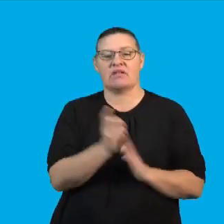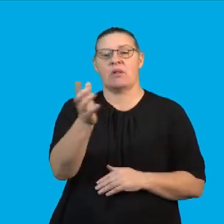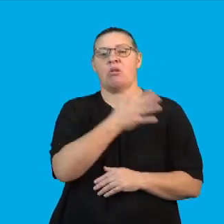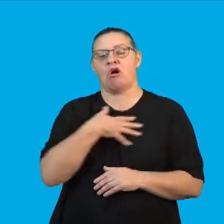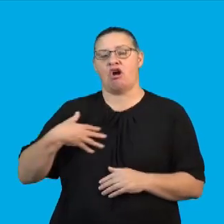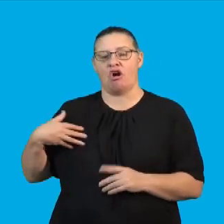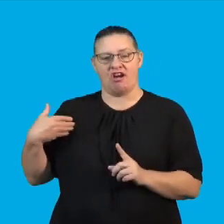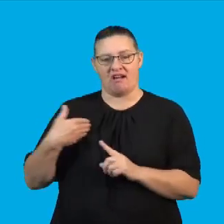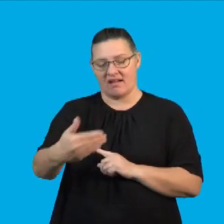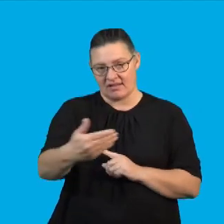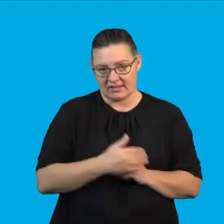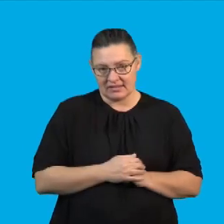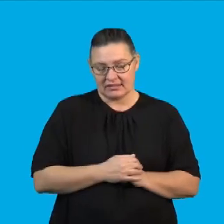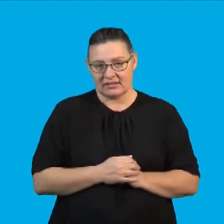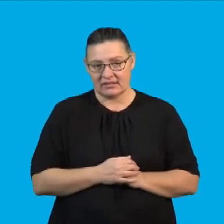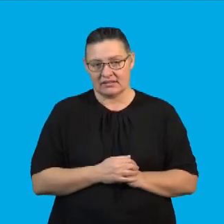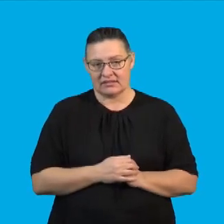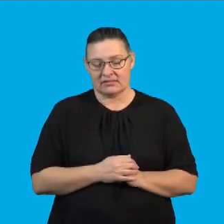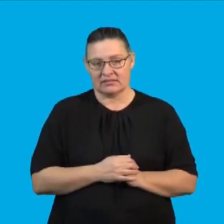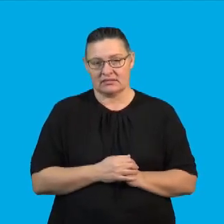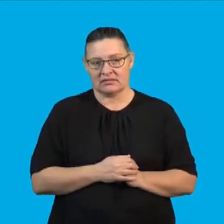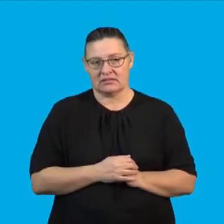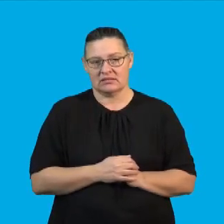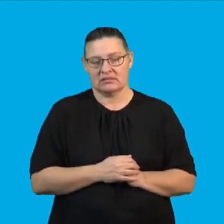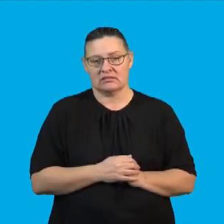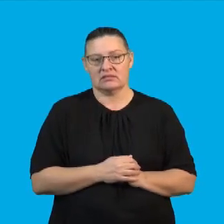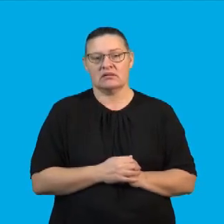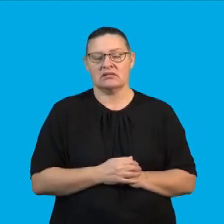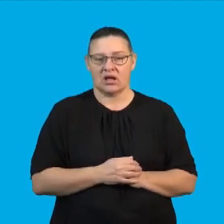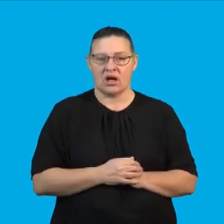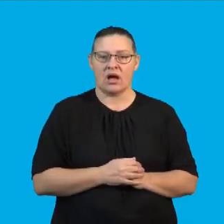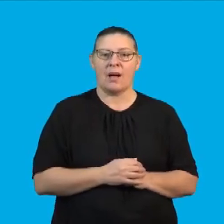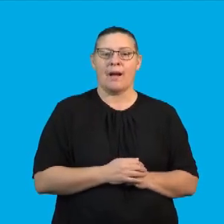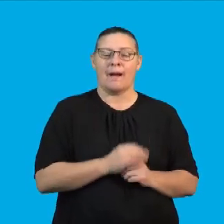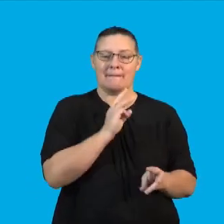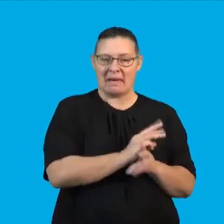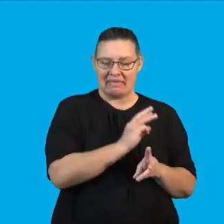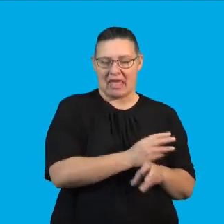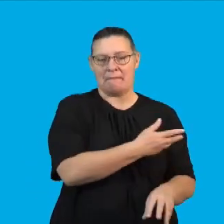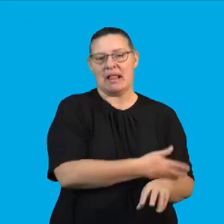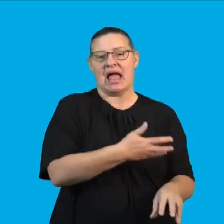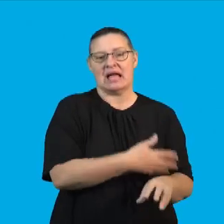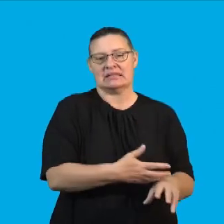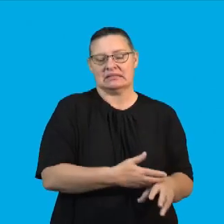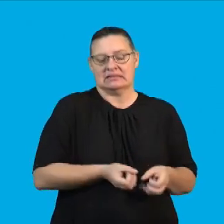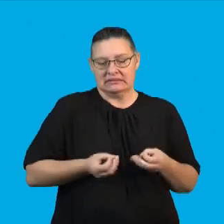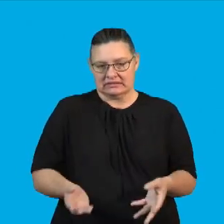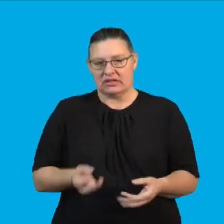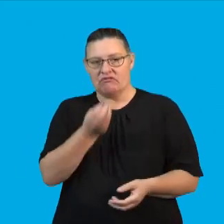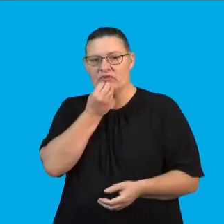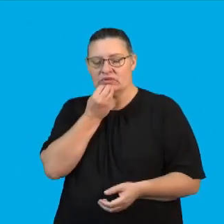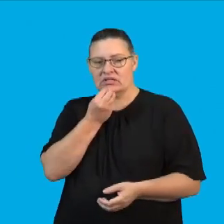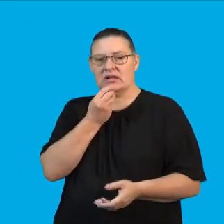can develop for longer. So in other words, once it's inside, feeding comes through the mother's blood